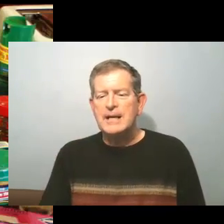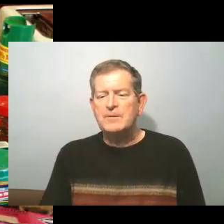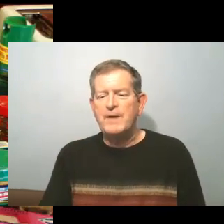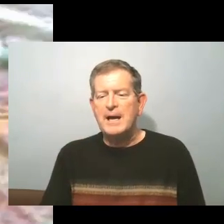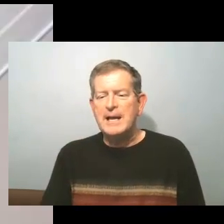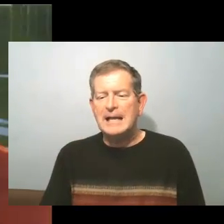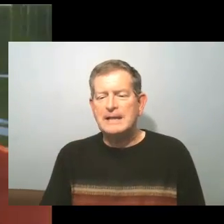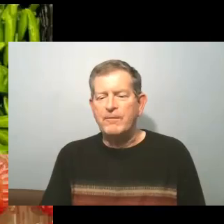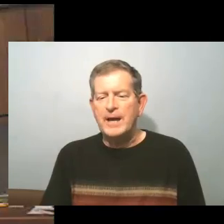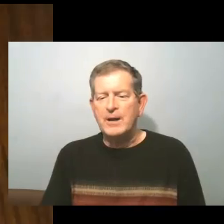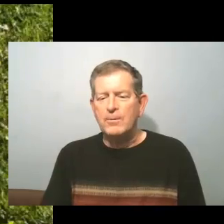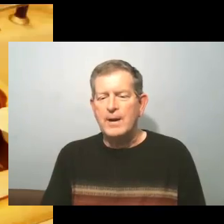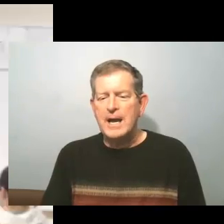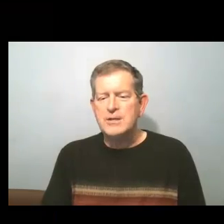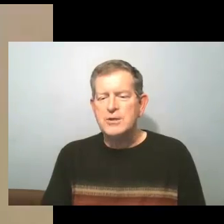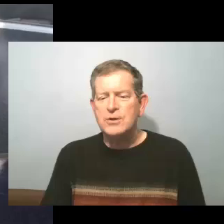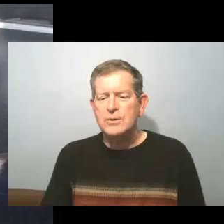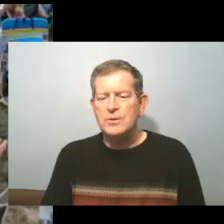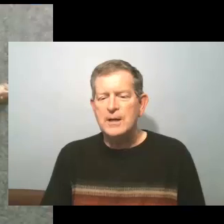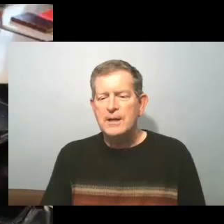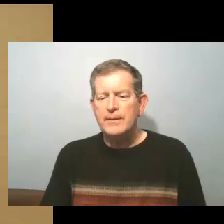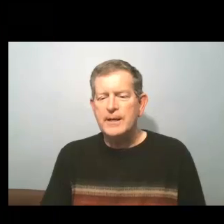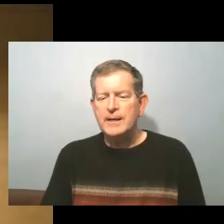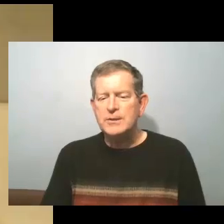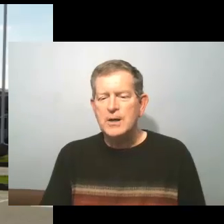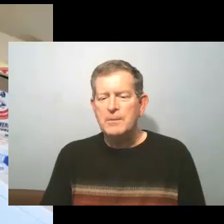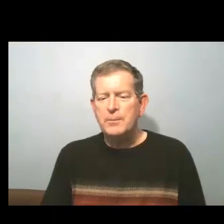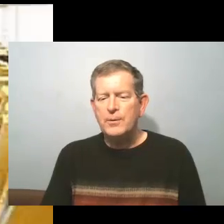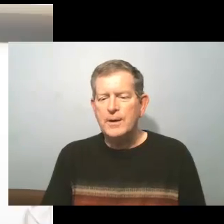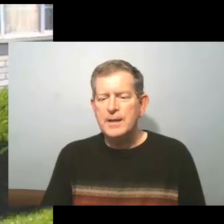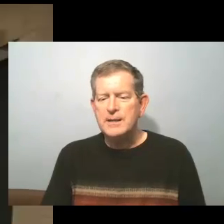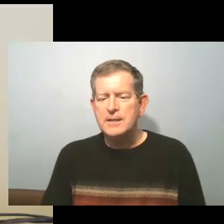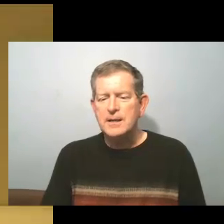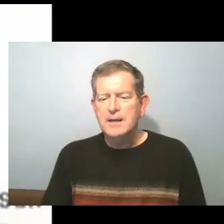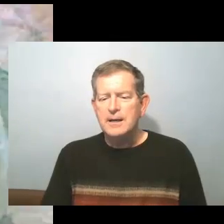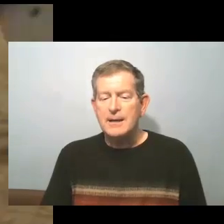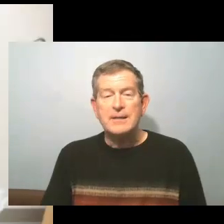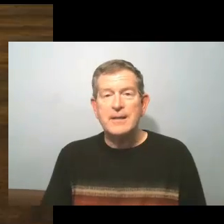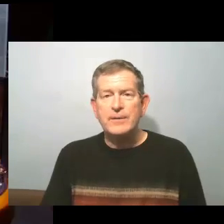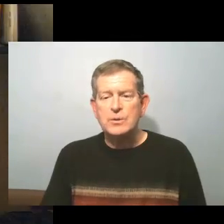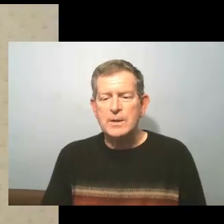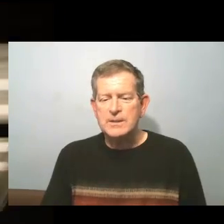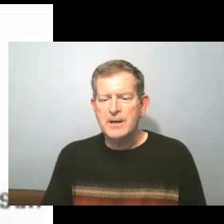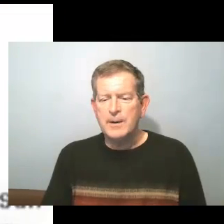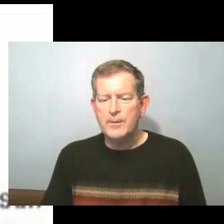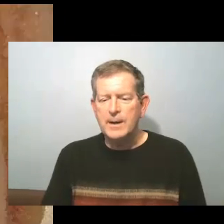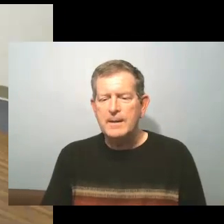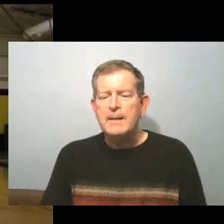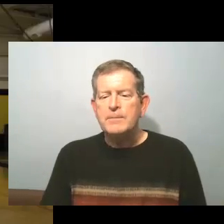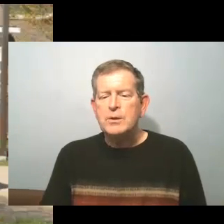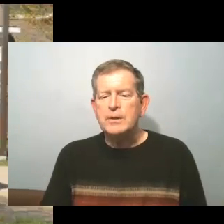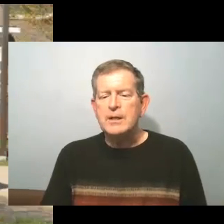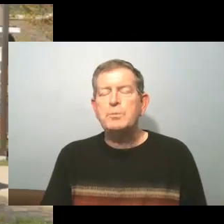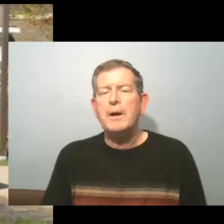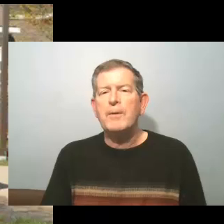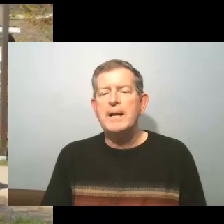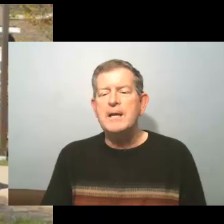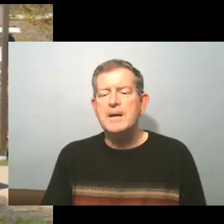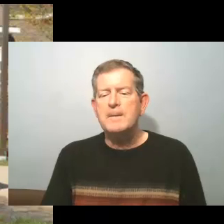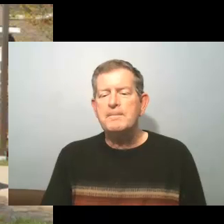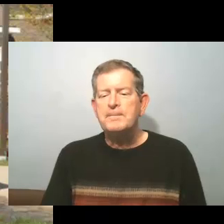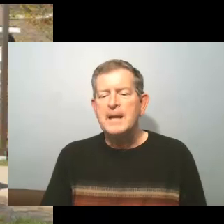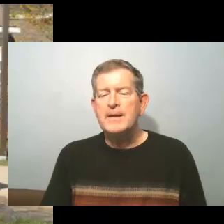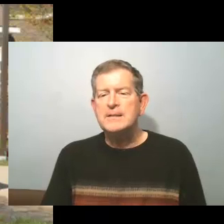turns, has finally got the flag right to this point. 70 screens later, by the way. To this point